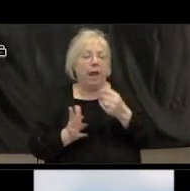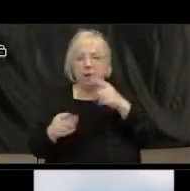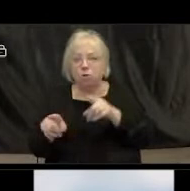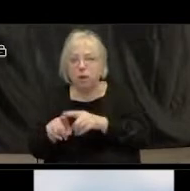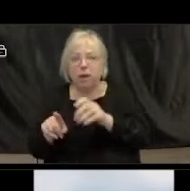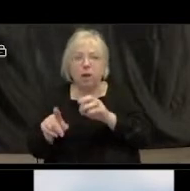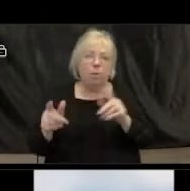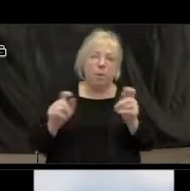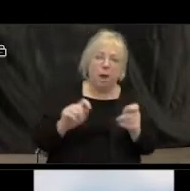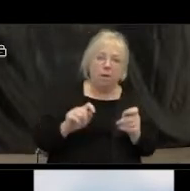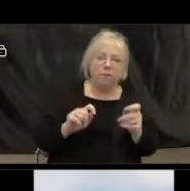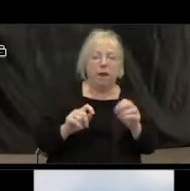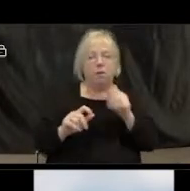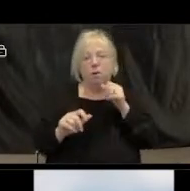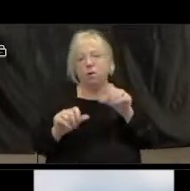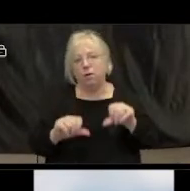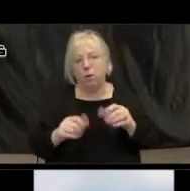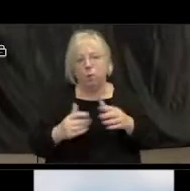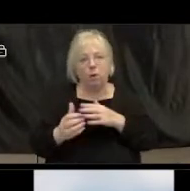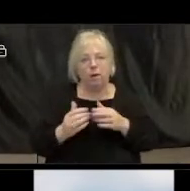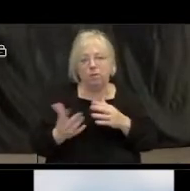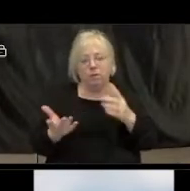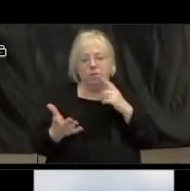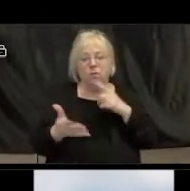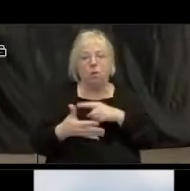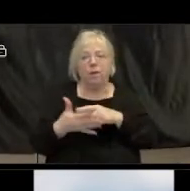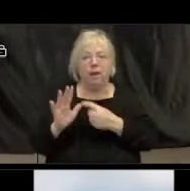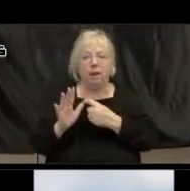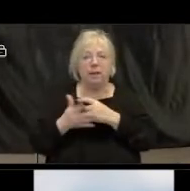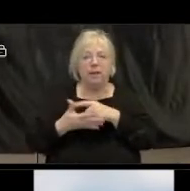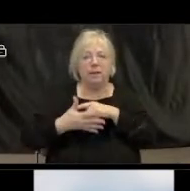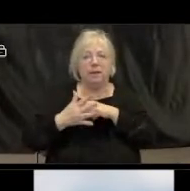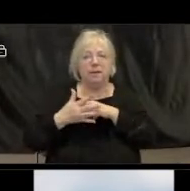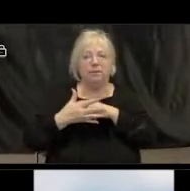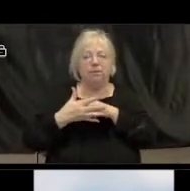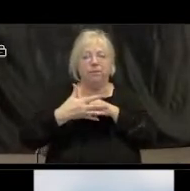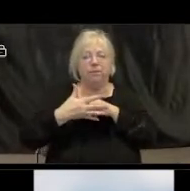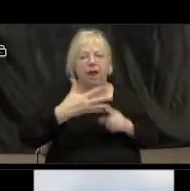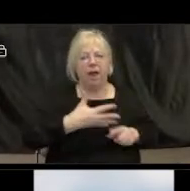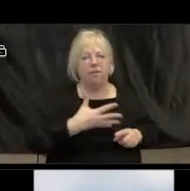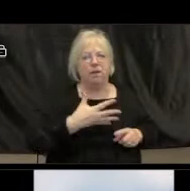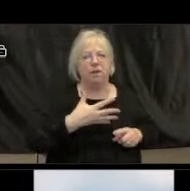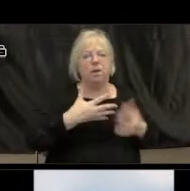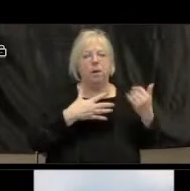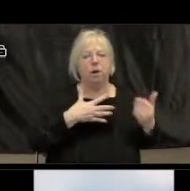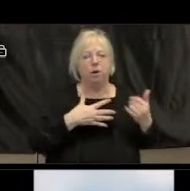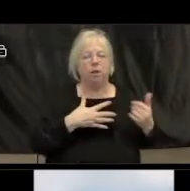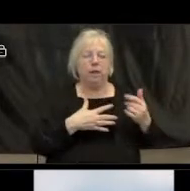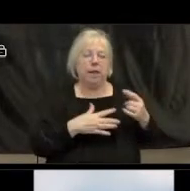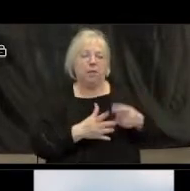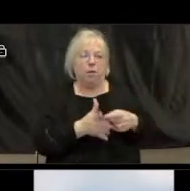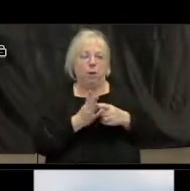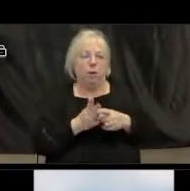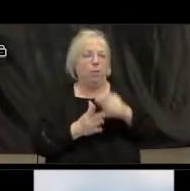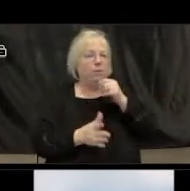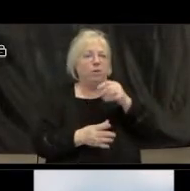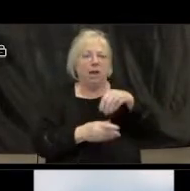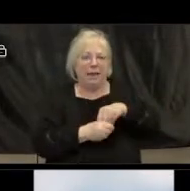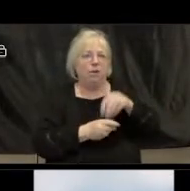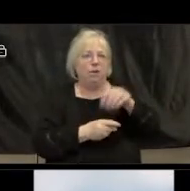or modify or do what you need to do for those. But currently, as it stands, those conditions are not in your